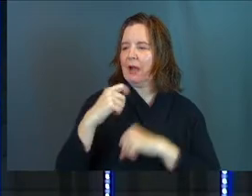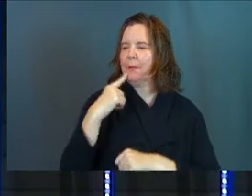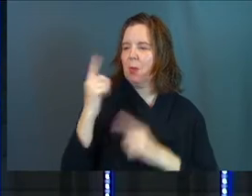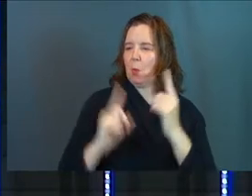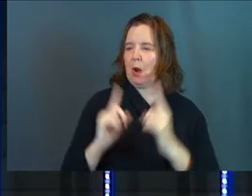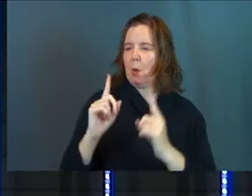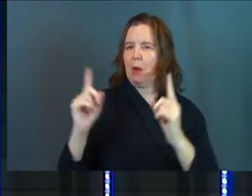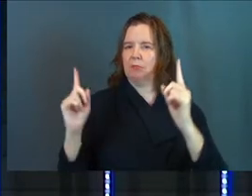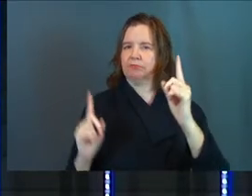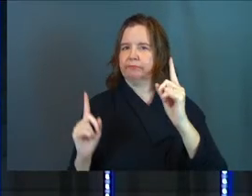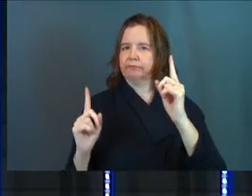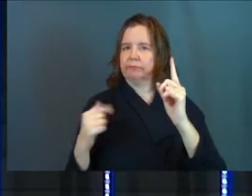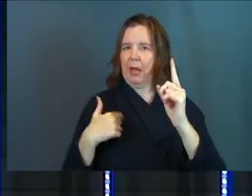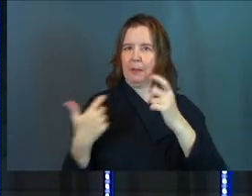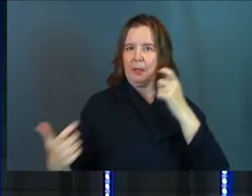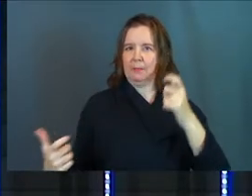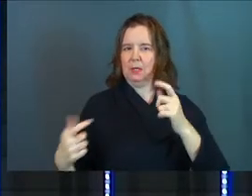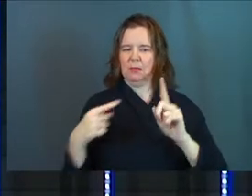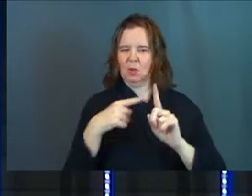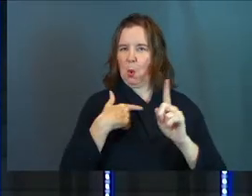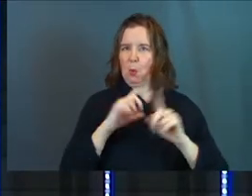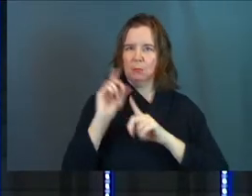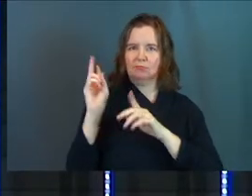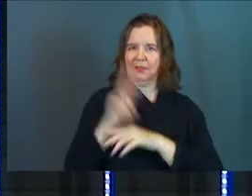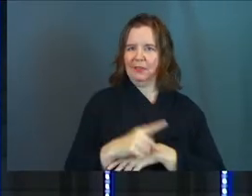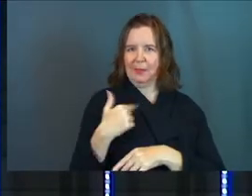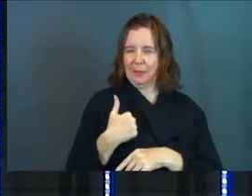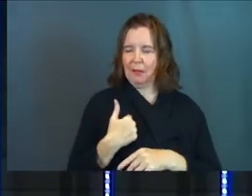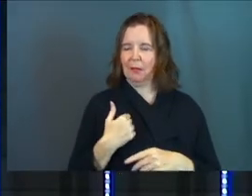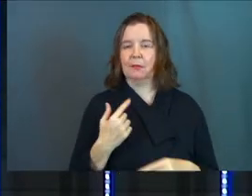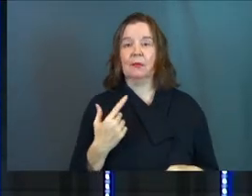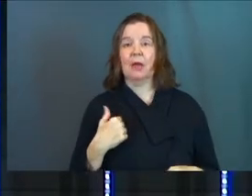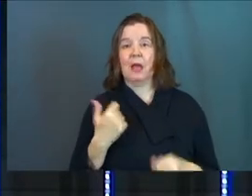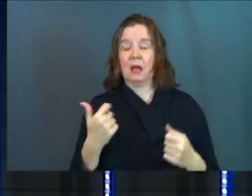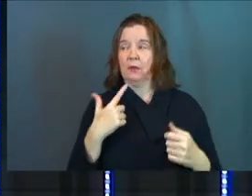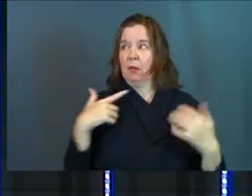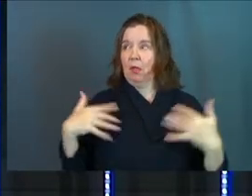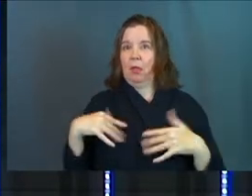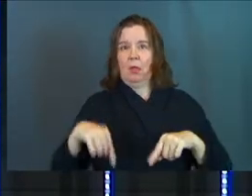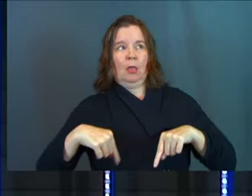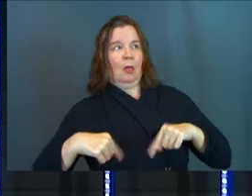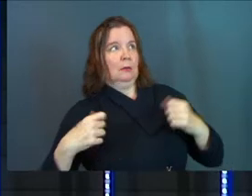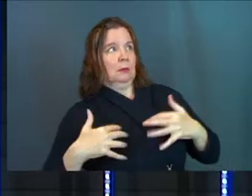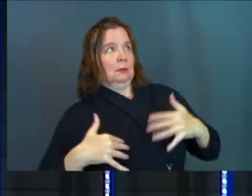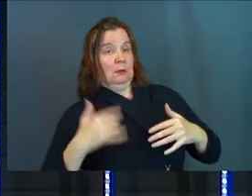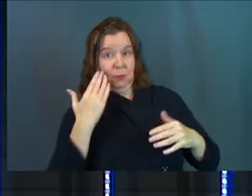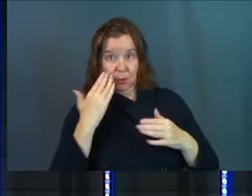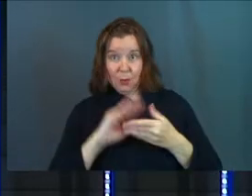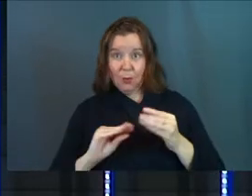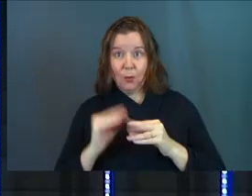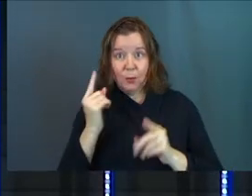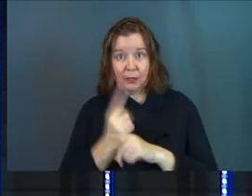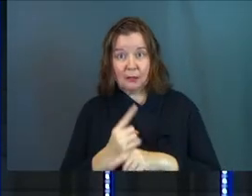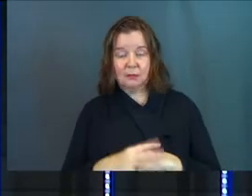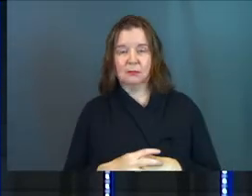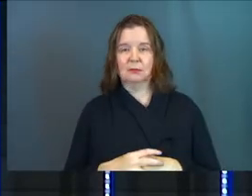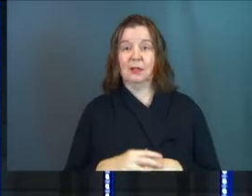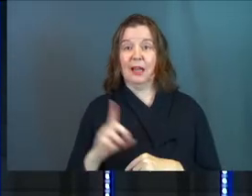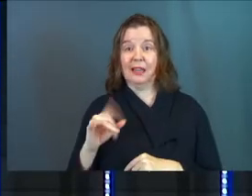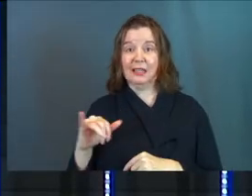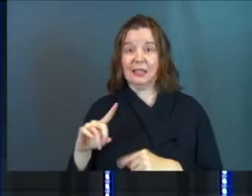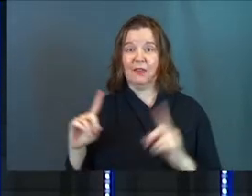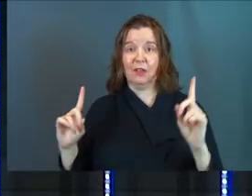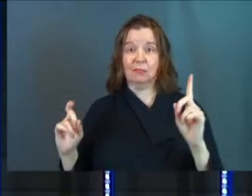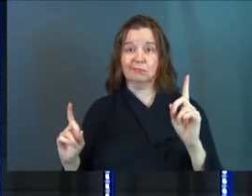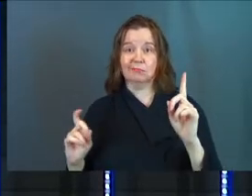Because I'm this big monster giant. Nobody's going to defeat me. And he had everybody super, super scared. You know the story. And then